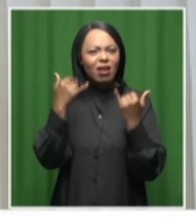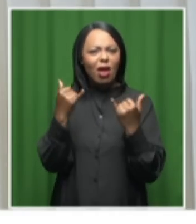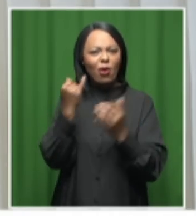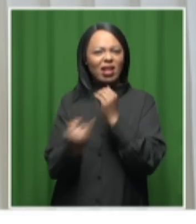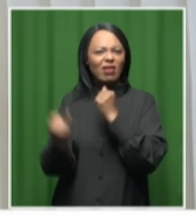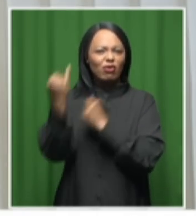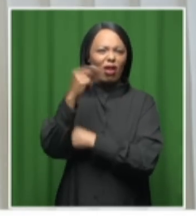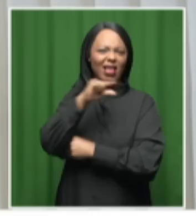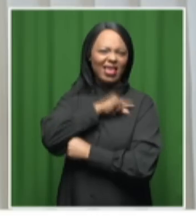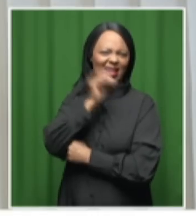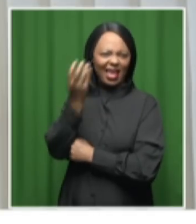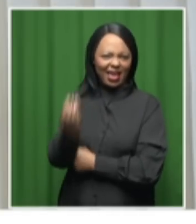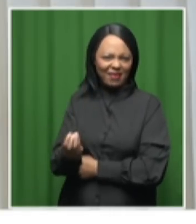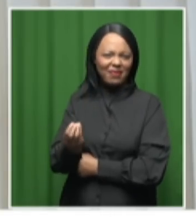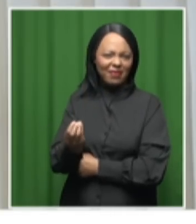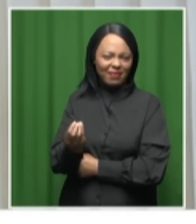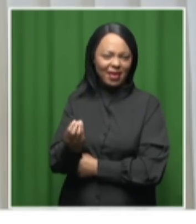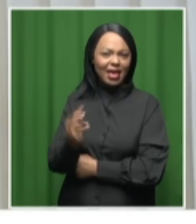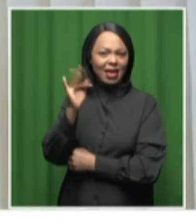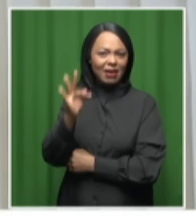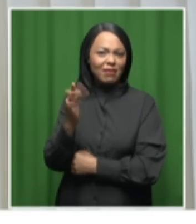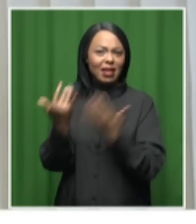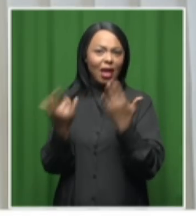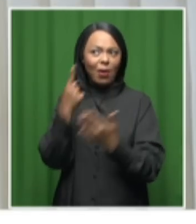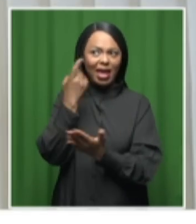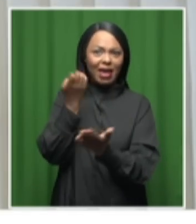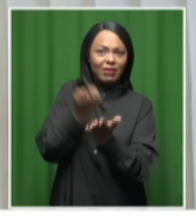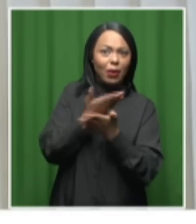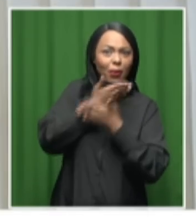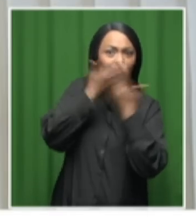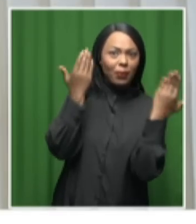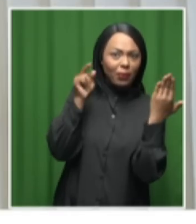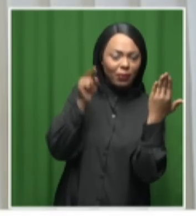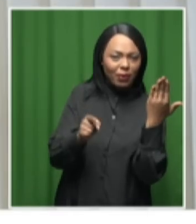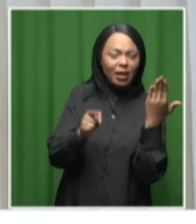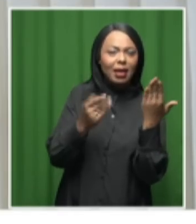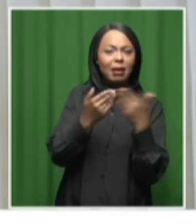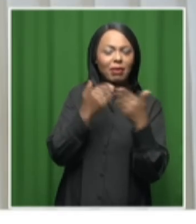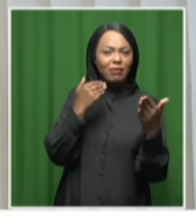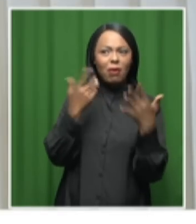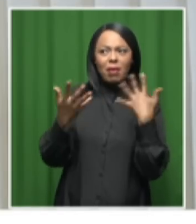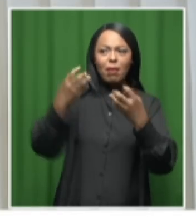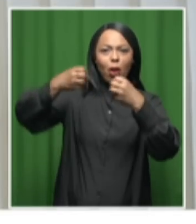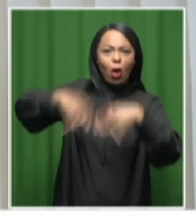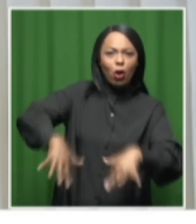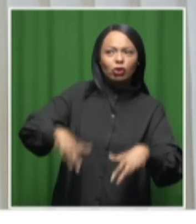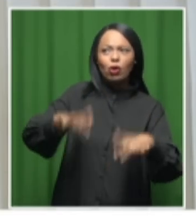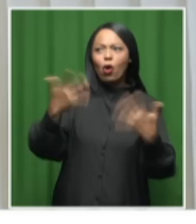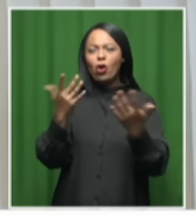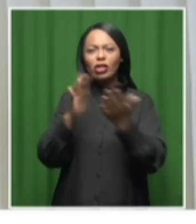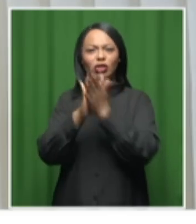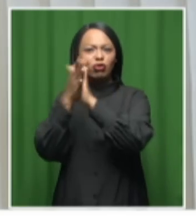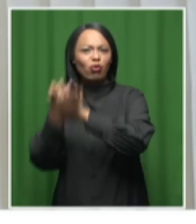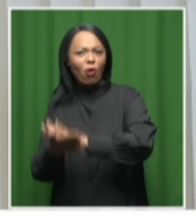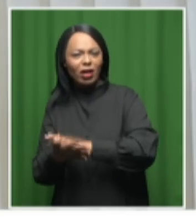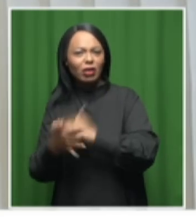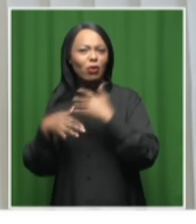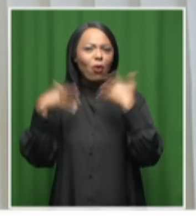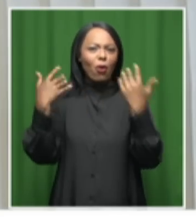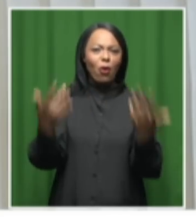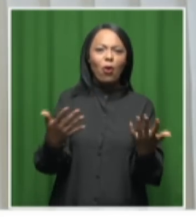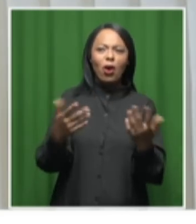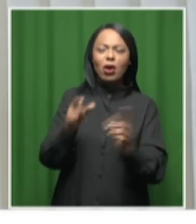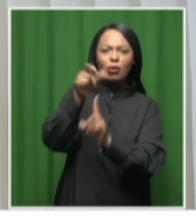individual is guilty. Now, if you don't have the evidential material, either because it has been lost or it has been destroyed, or the